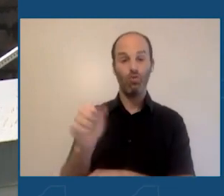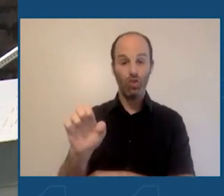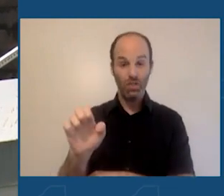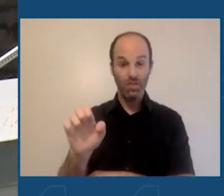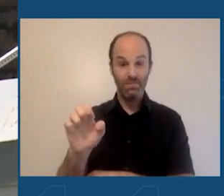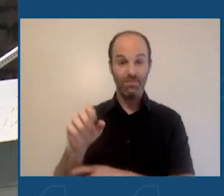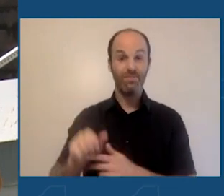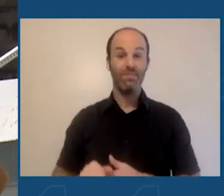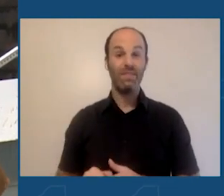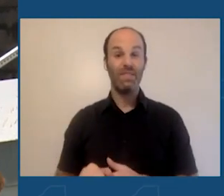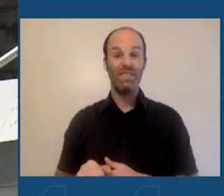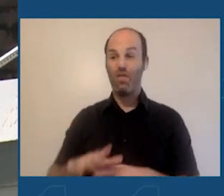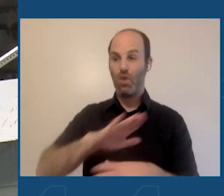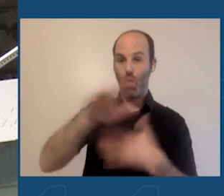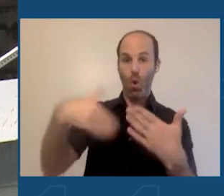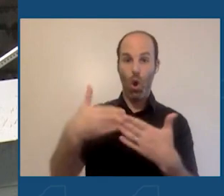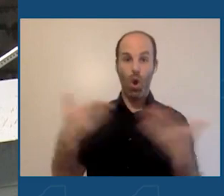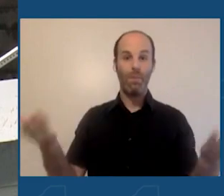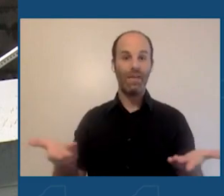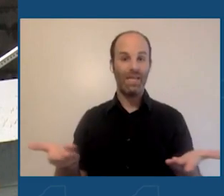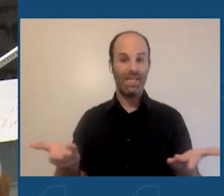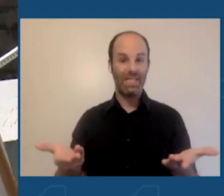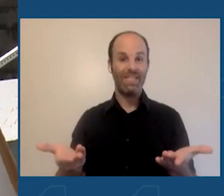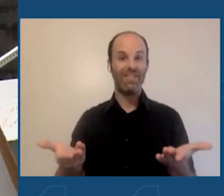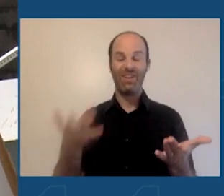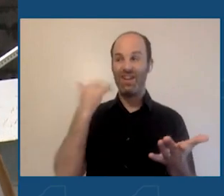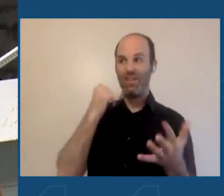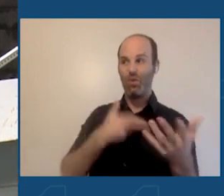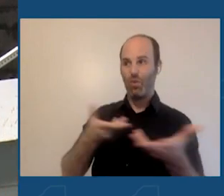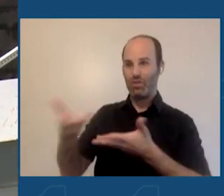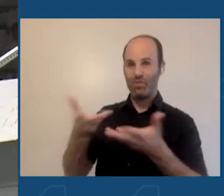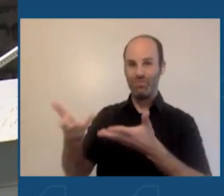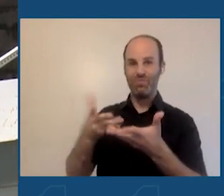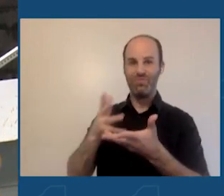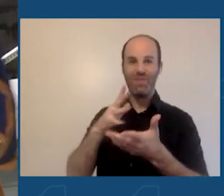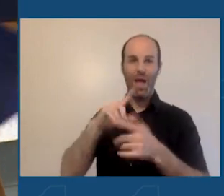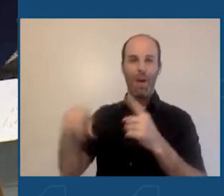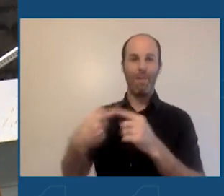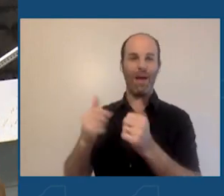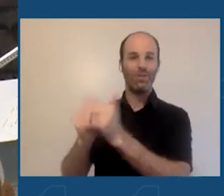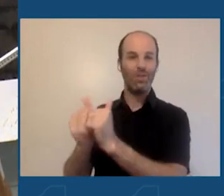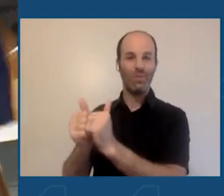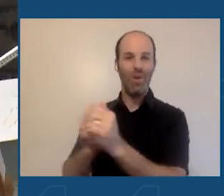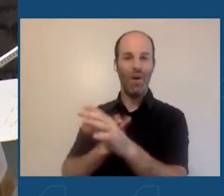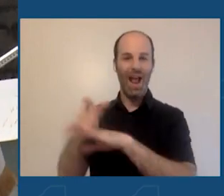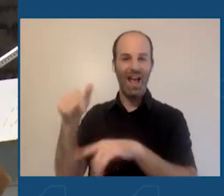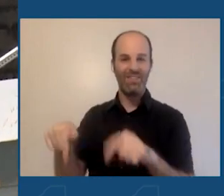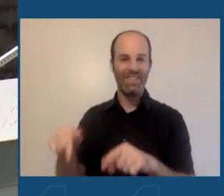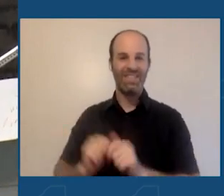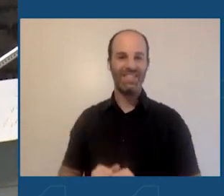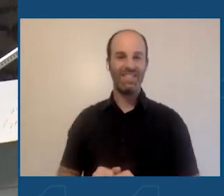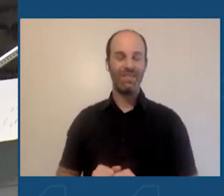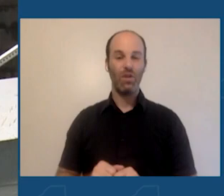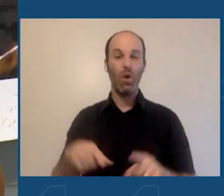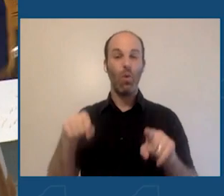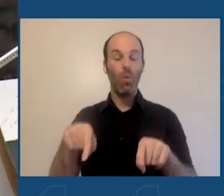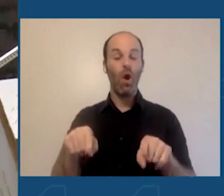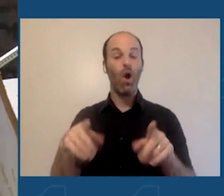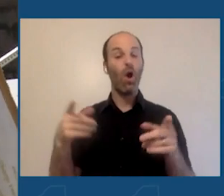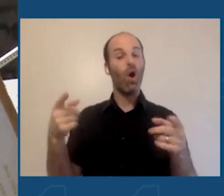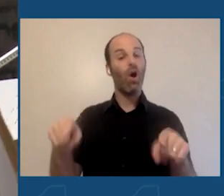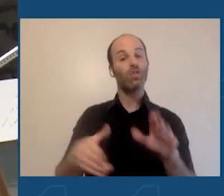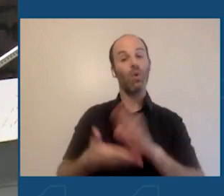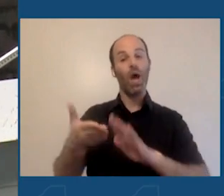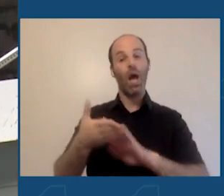They're all going to be around afterwards if anyone wants to talk sport. We also operate Bel Air Mountain in the Catskills,